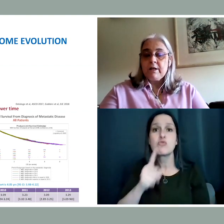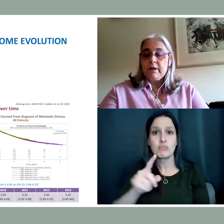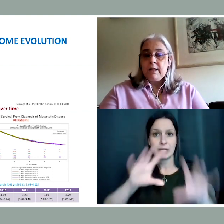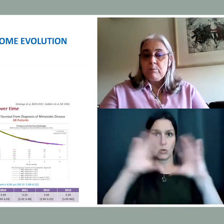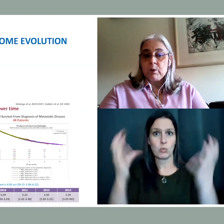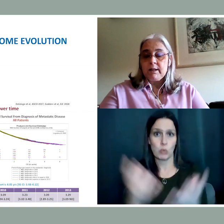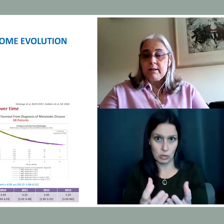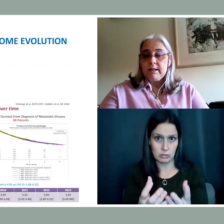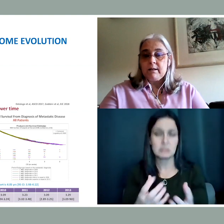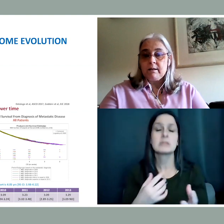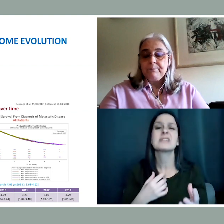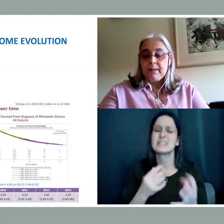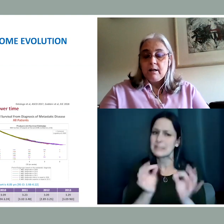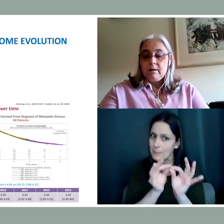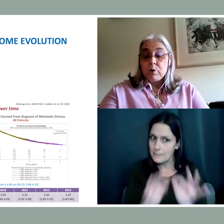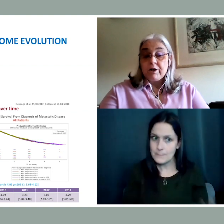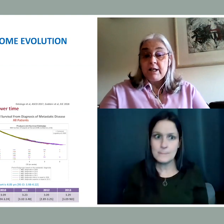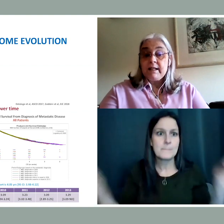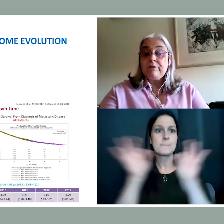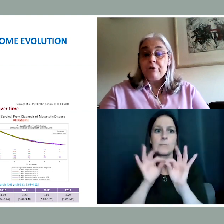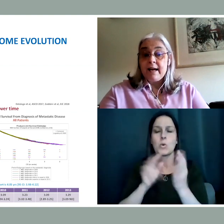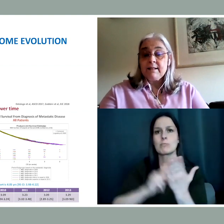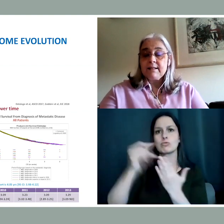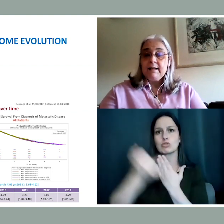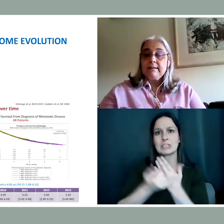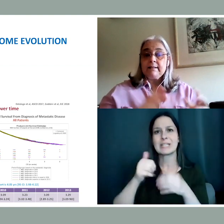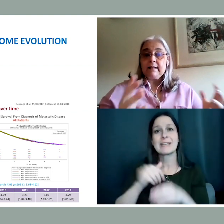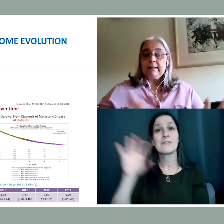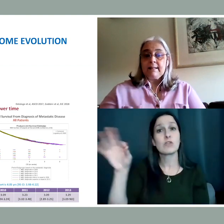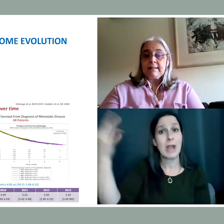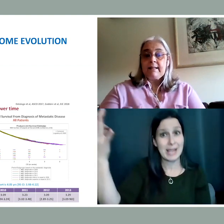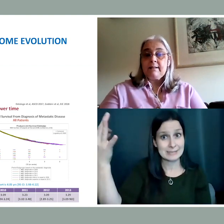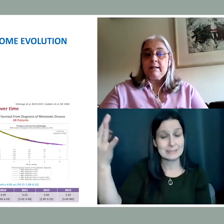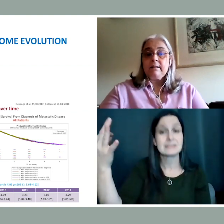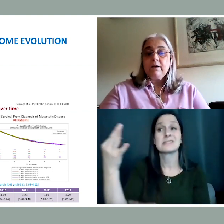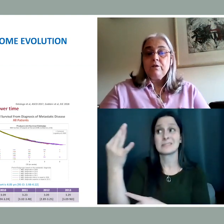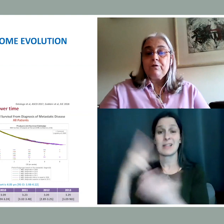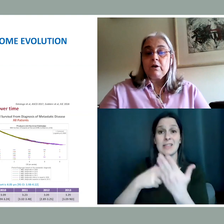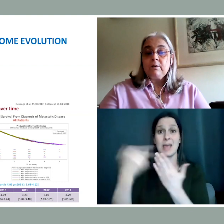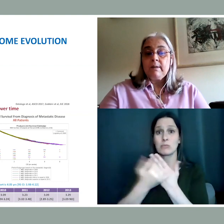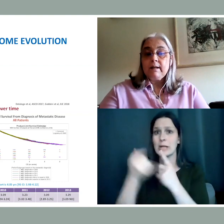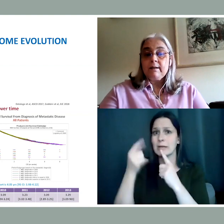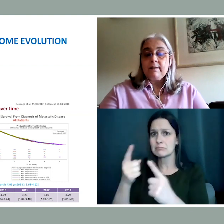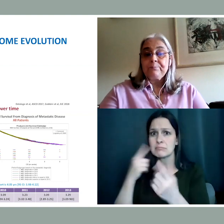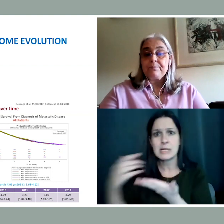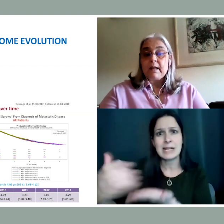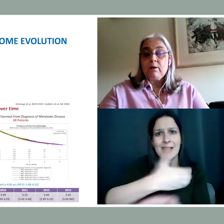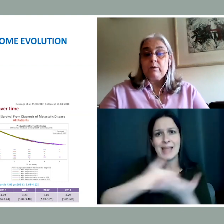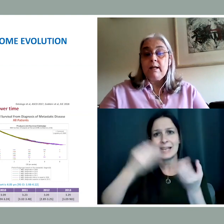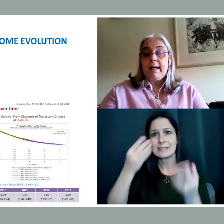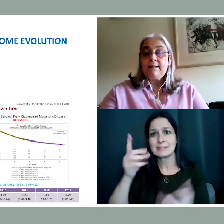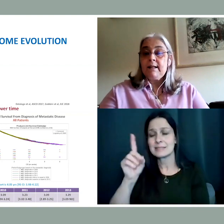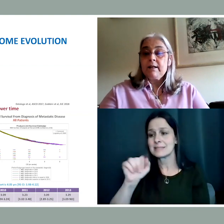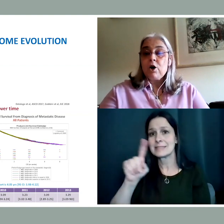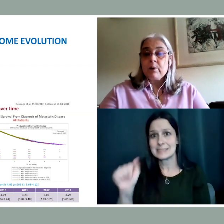a very important project in France that collects data from